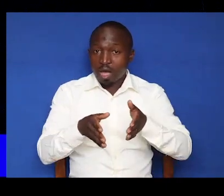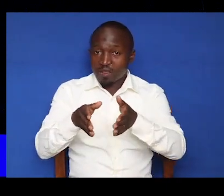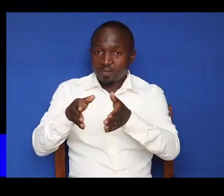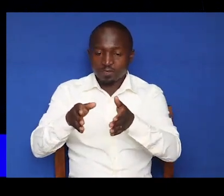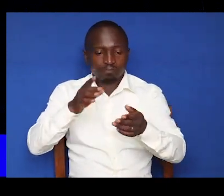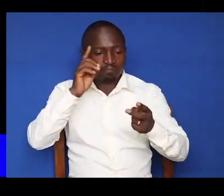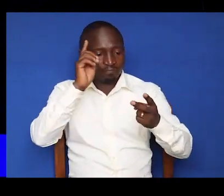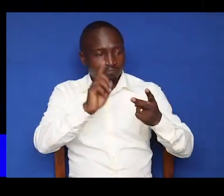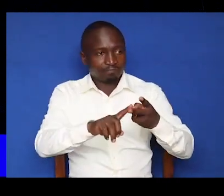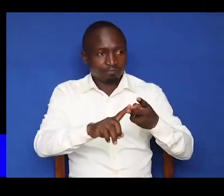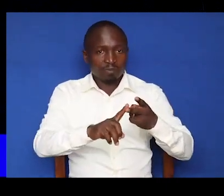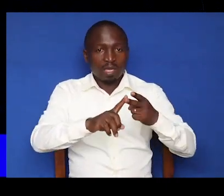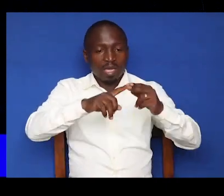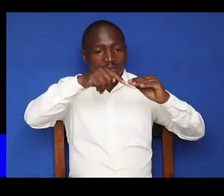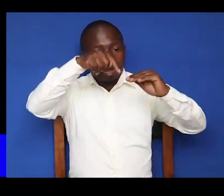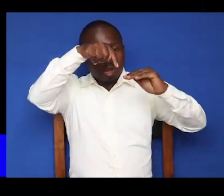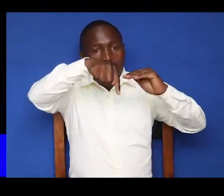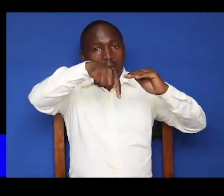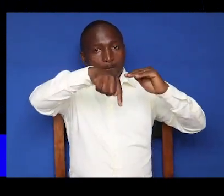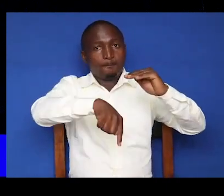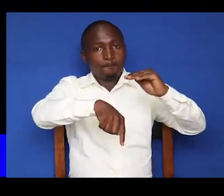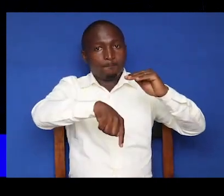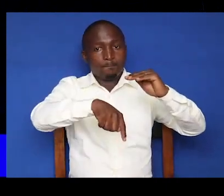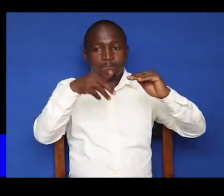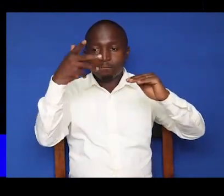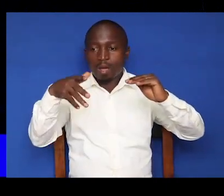They use to determine the depth of flow.